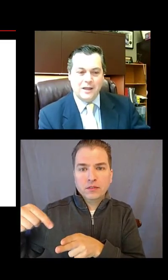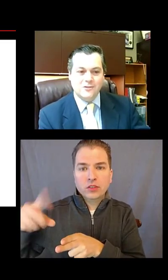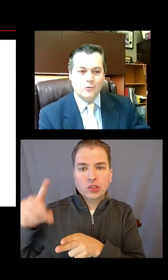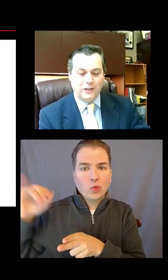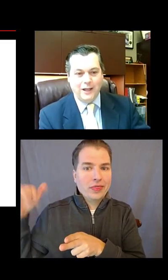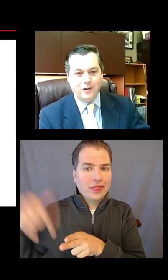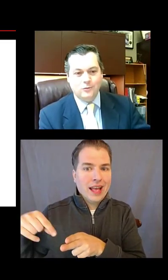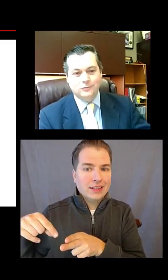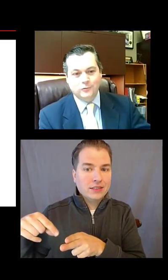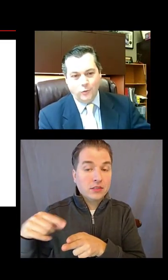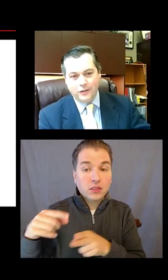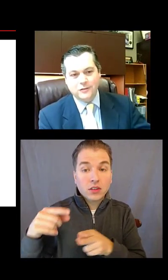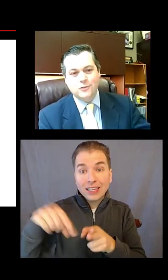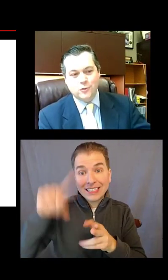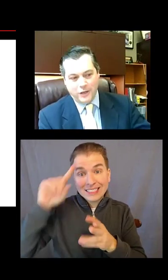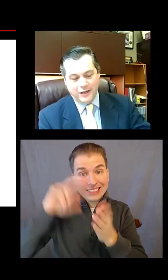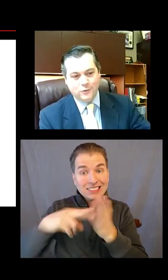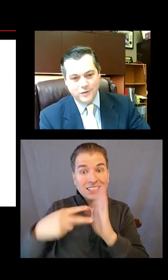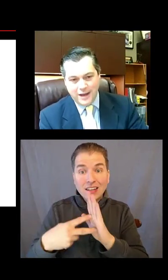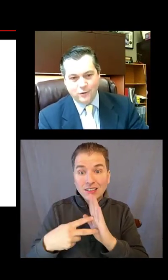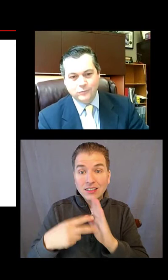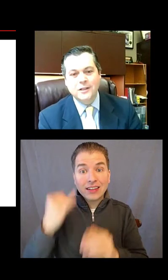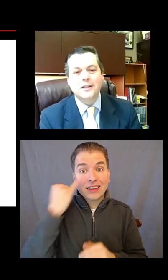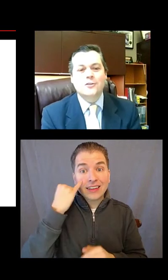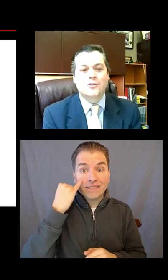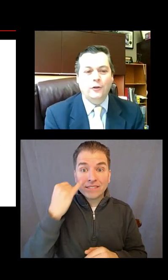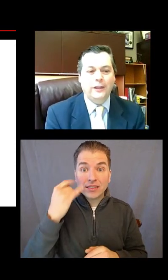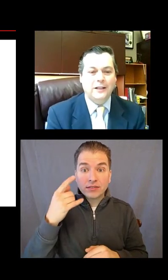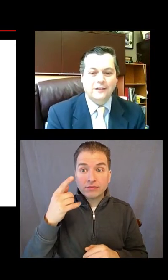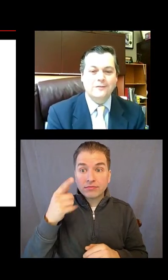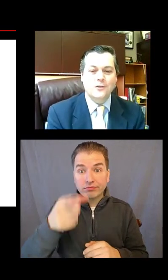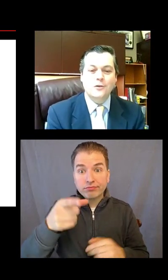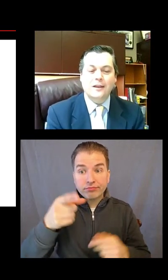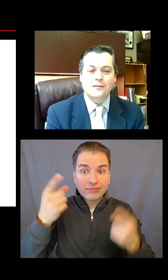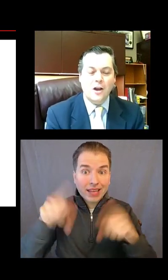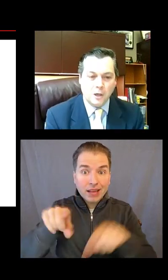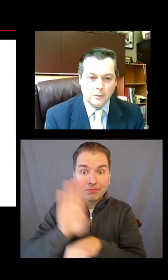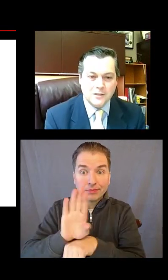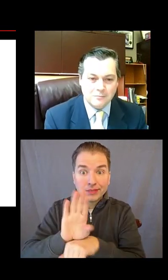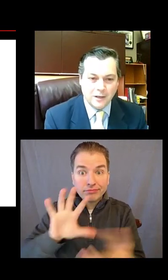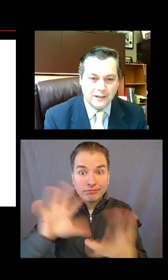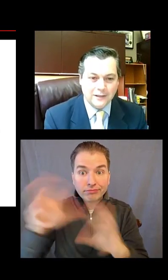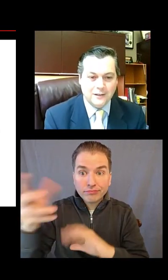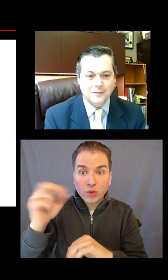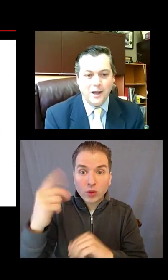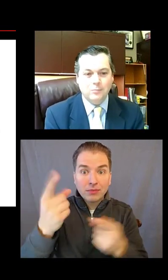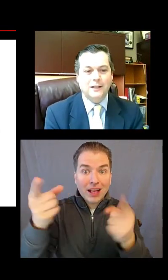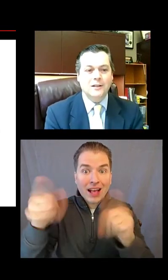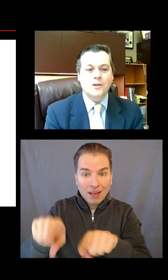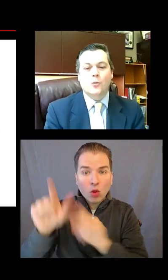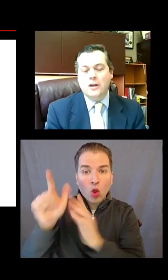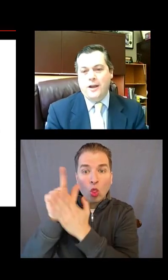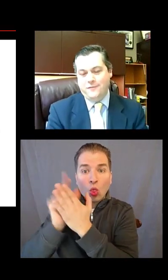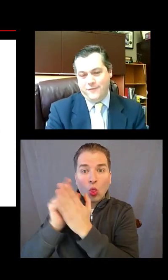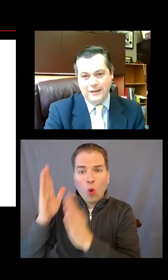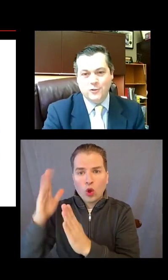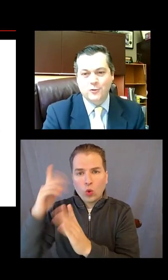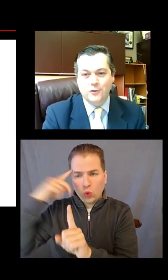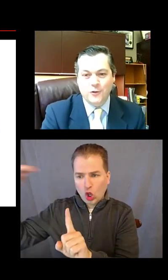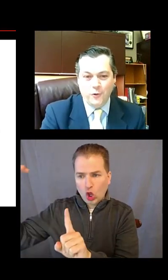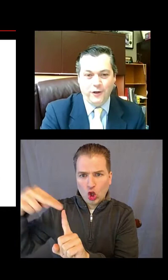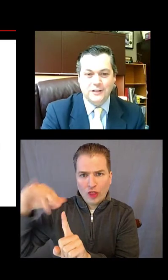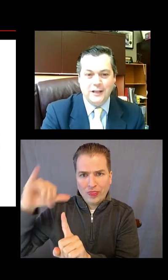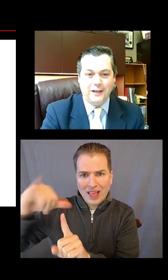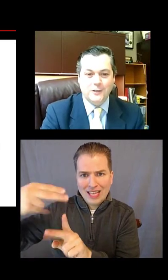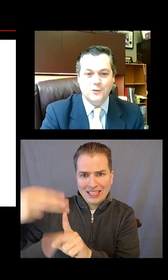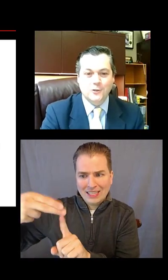really meant to allow lawyers to track you down so that if you have harmed somebody in the public, we know how to find you